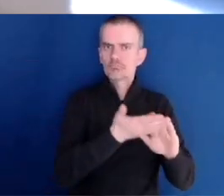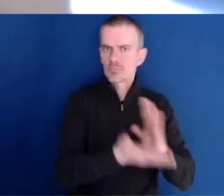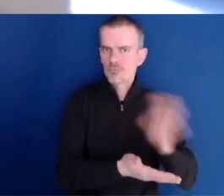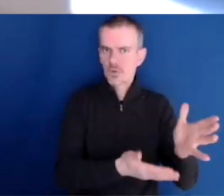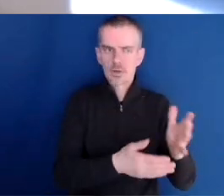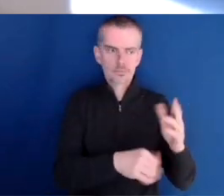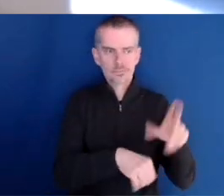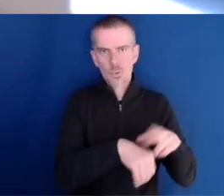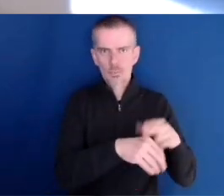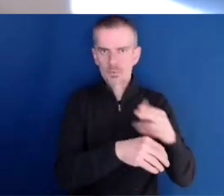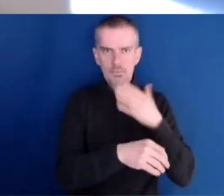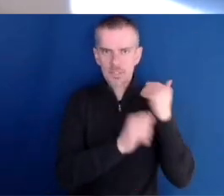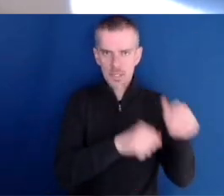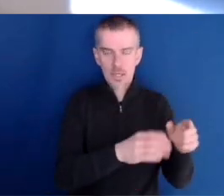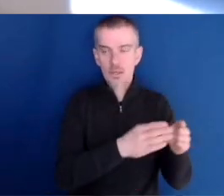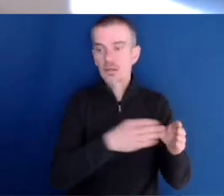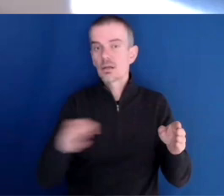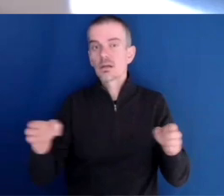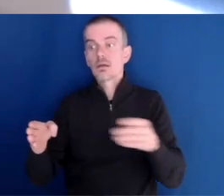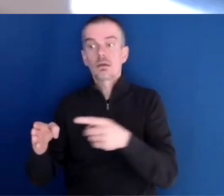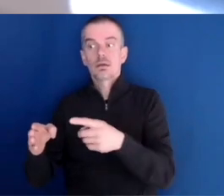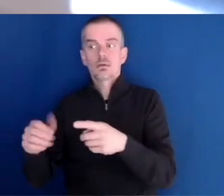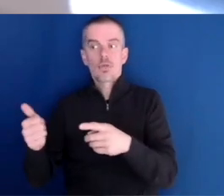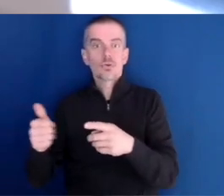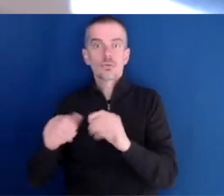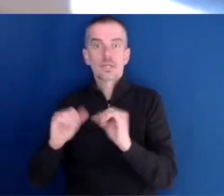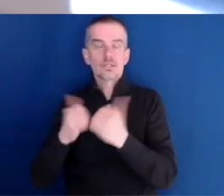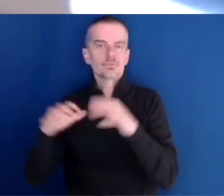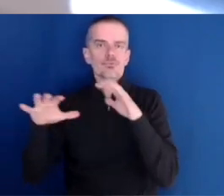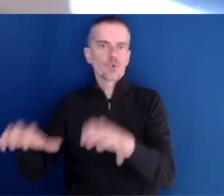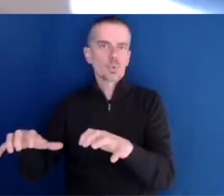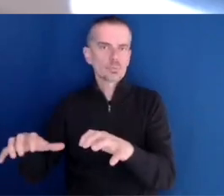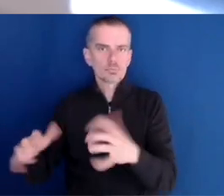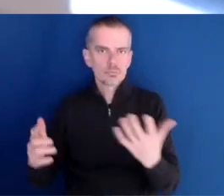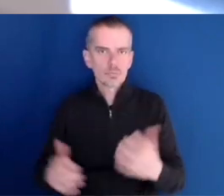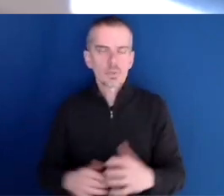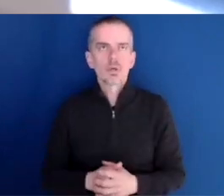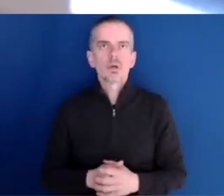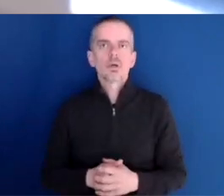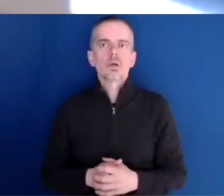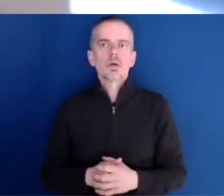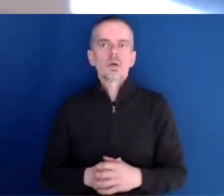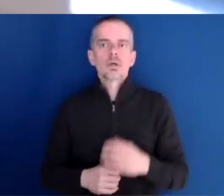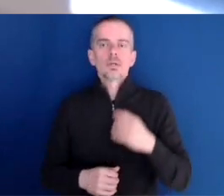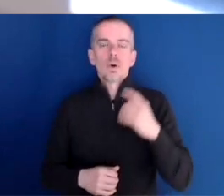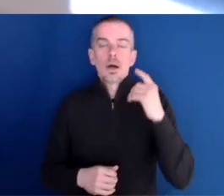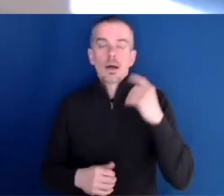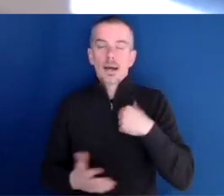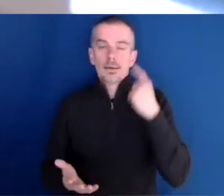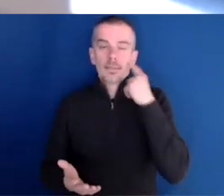much as they can, and some are at a freeze. So I think,